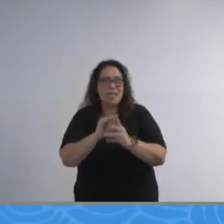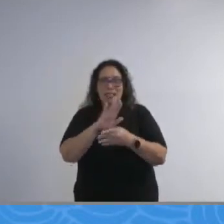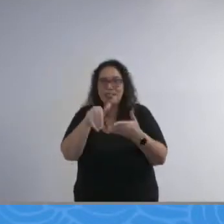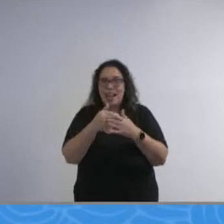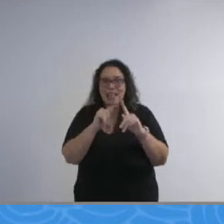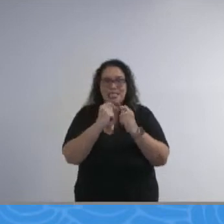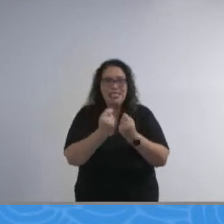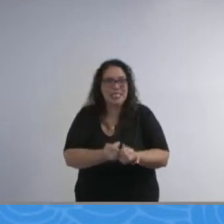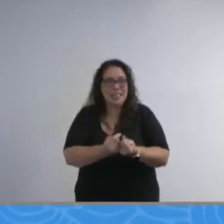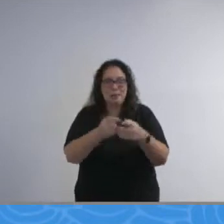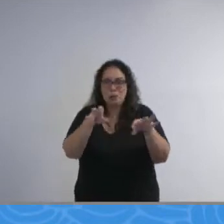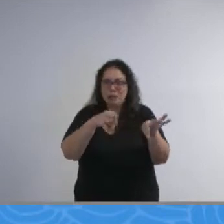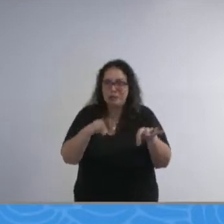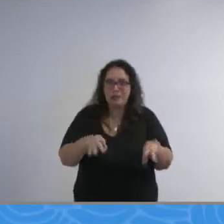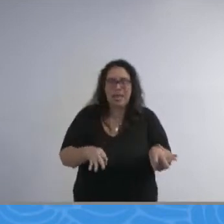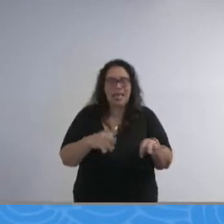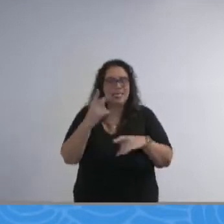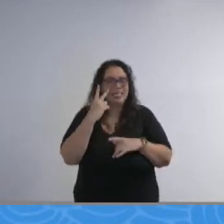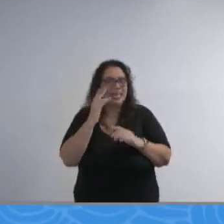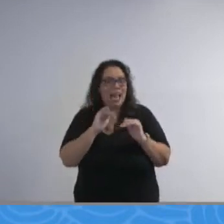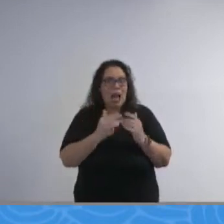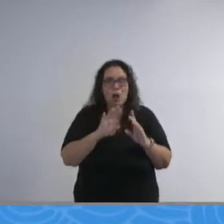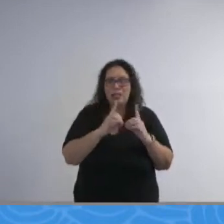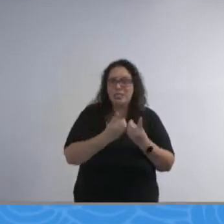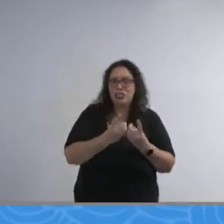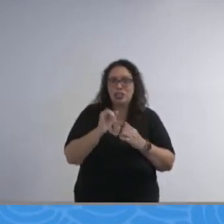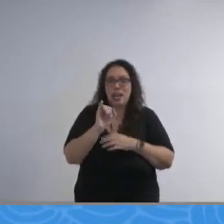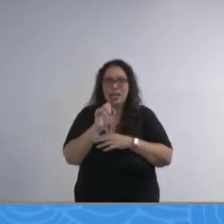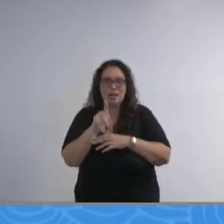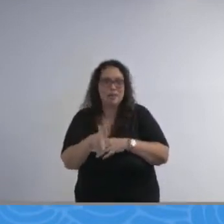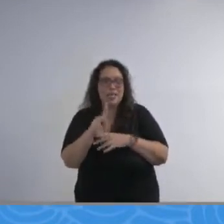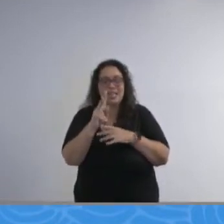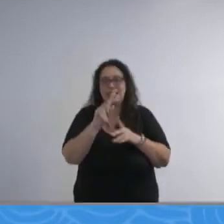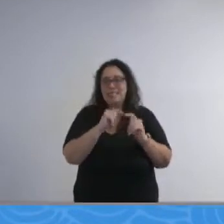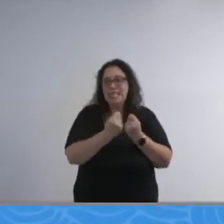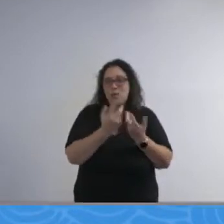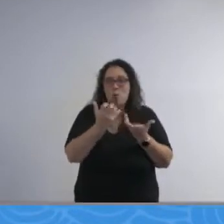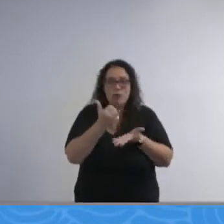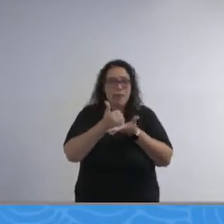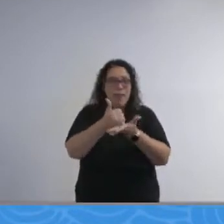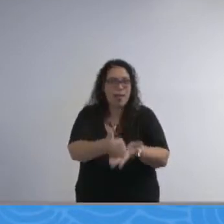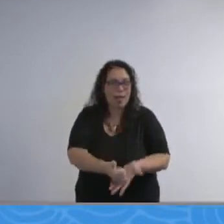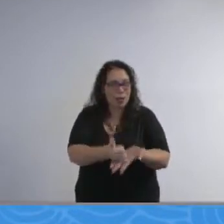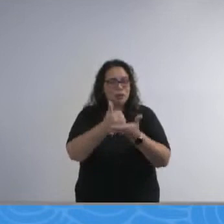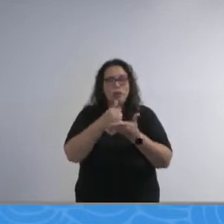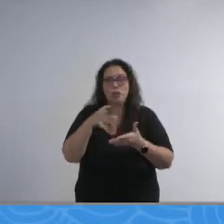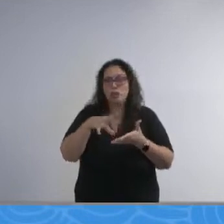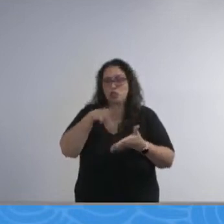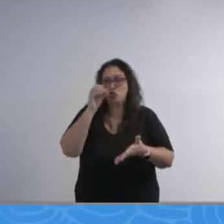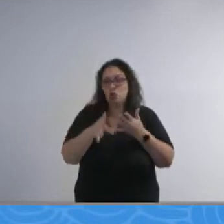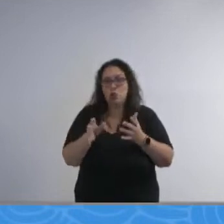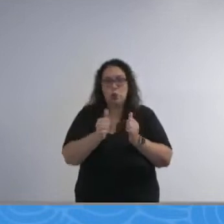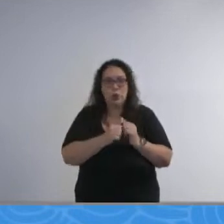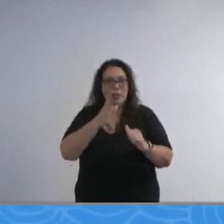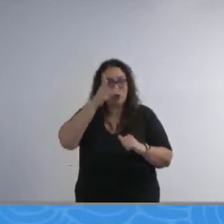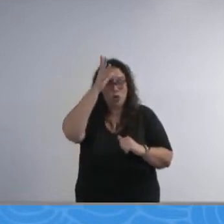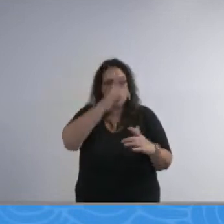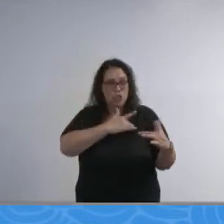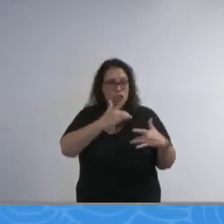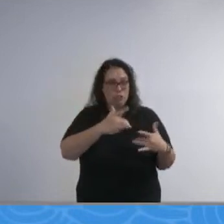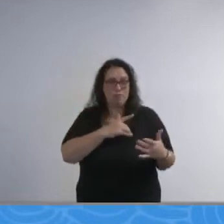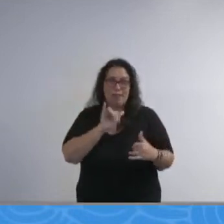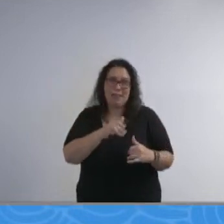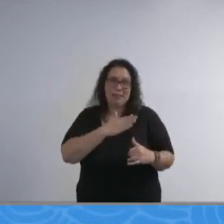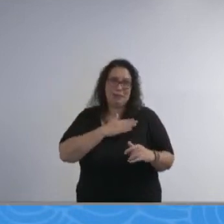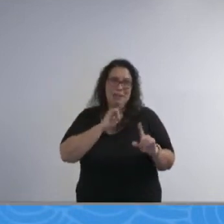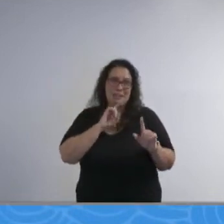on the table and see how the IEP team wants to assist the student with the parental concern. So that would be, my